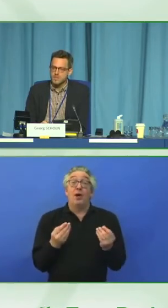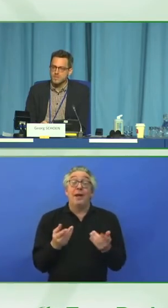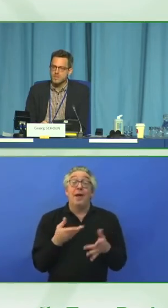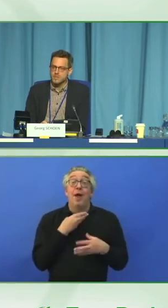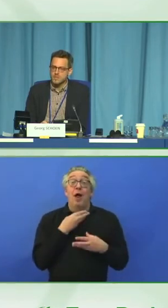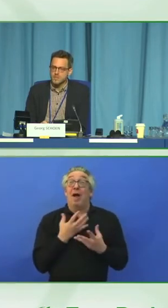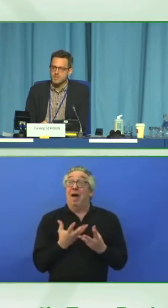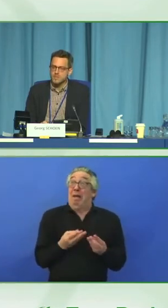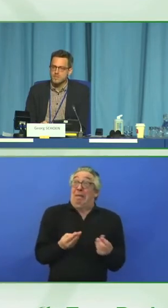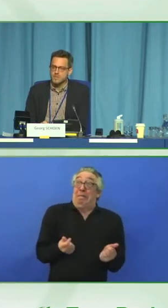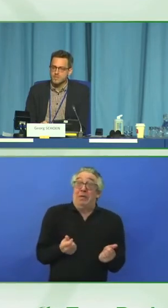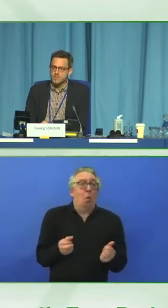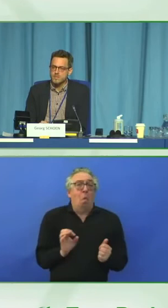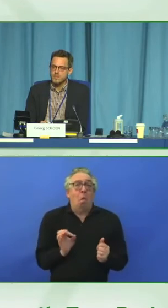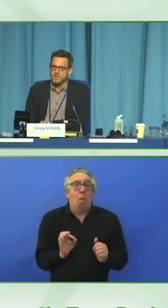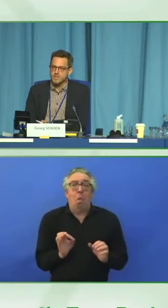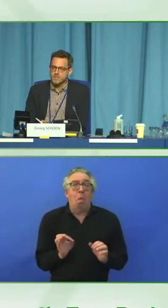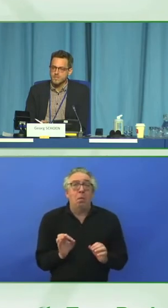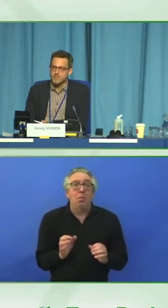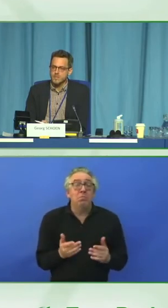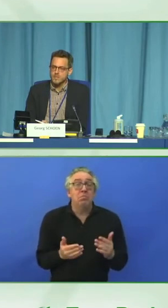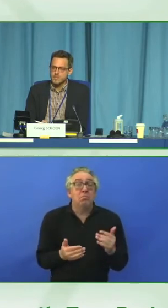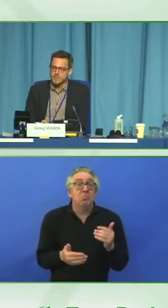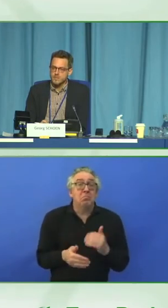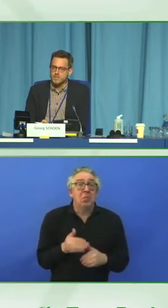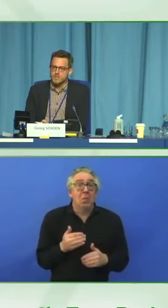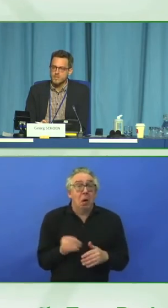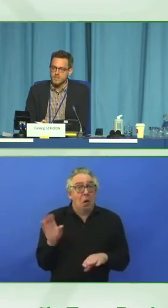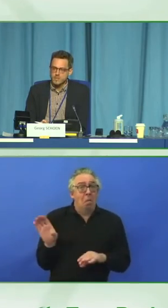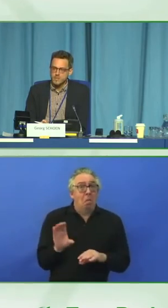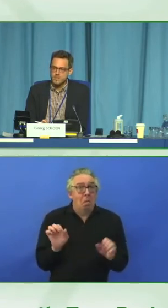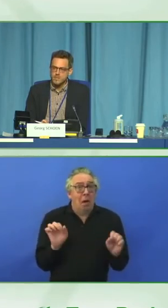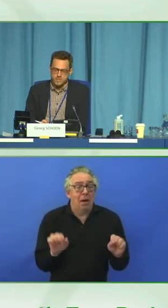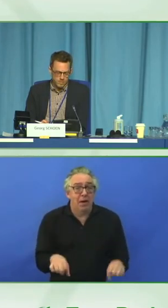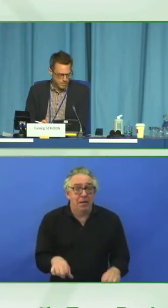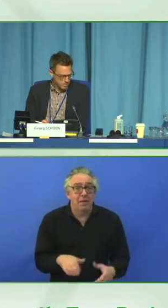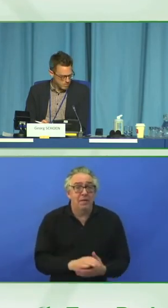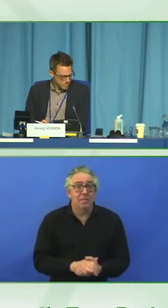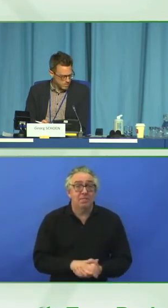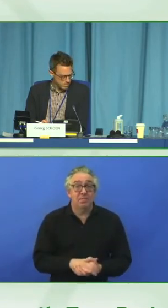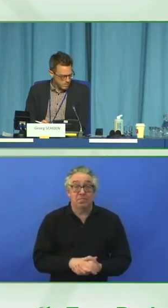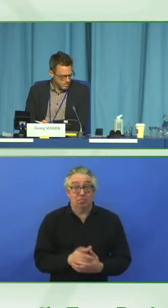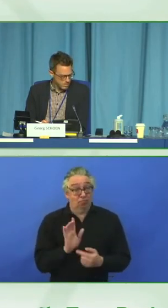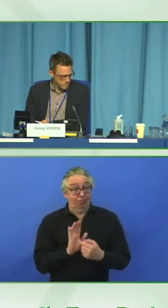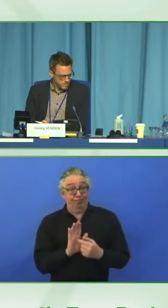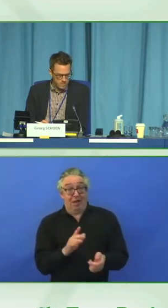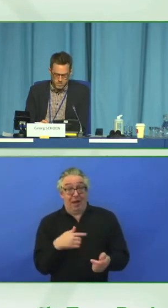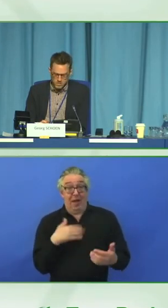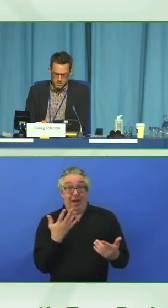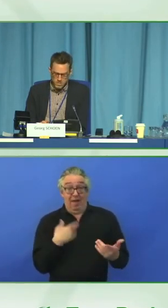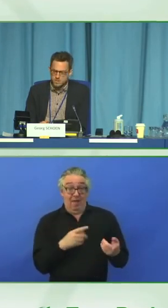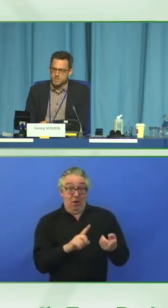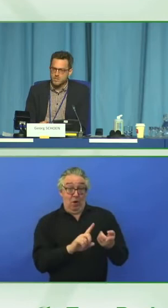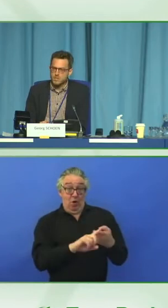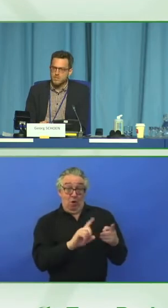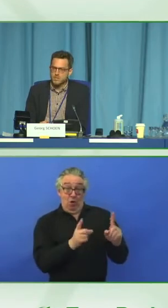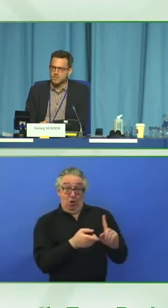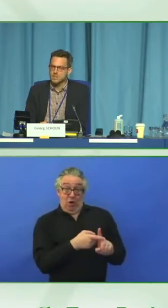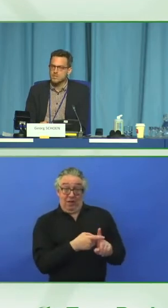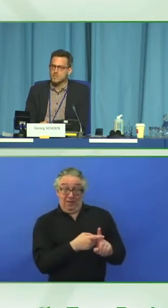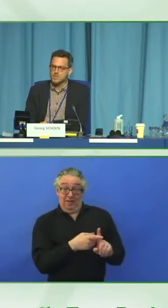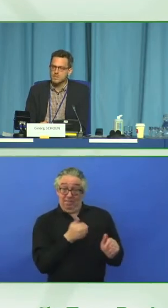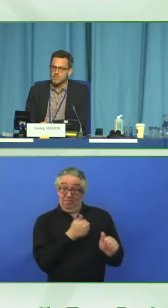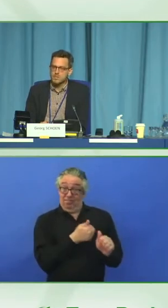even I have some friends who are persons with disabilities themselves and coming out with very